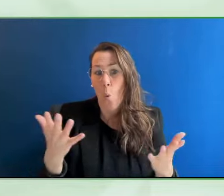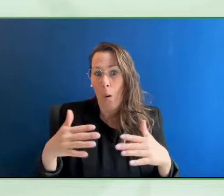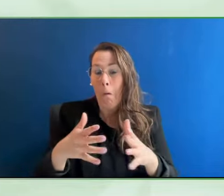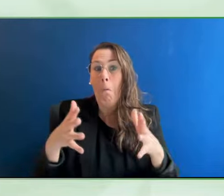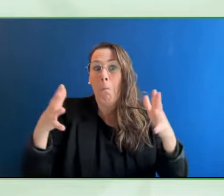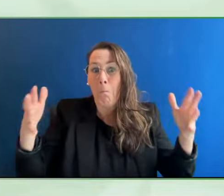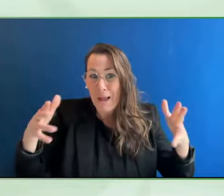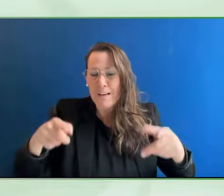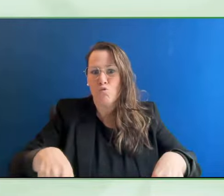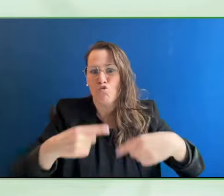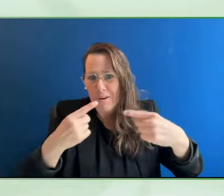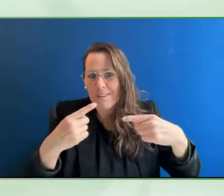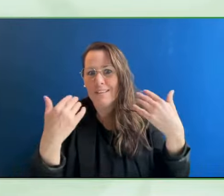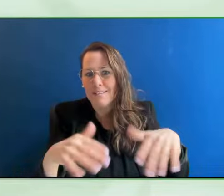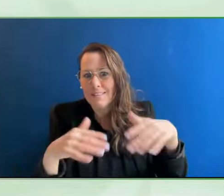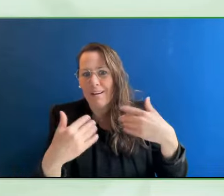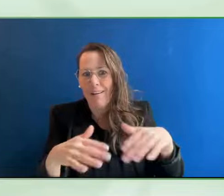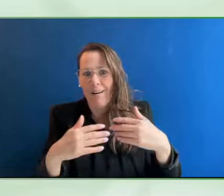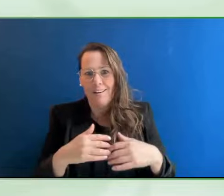to achieve that goal?